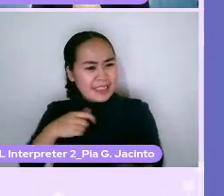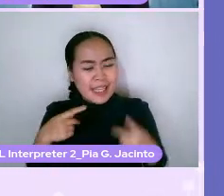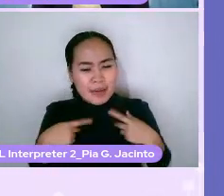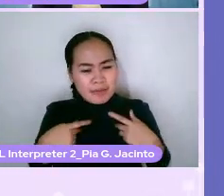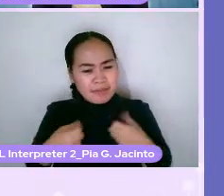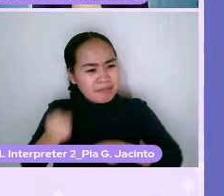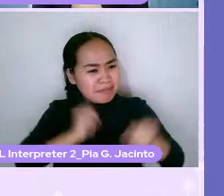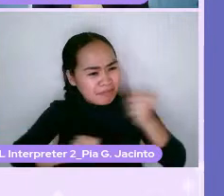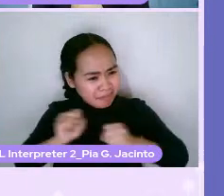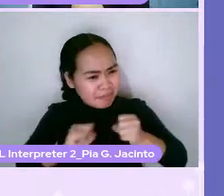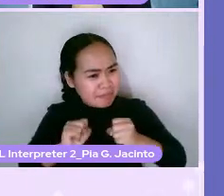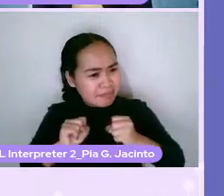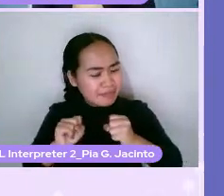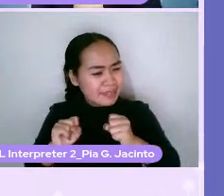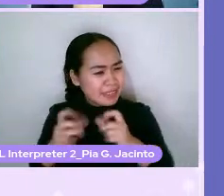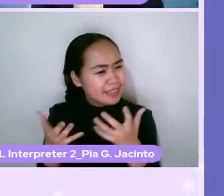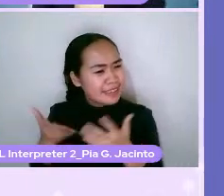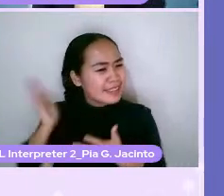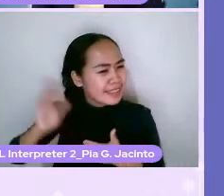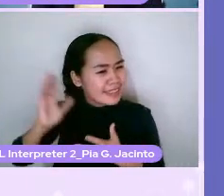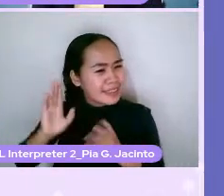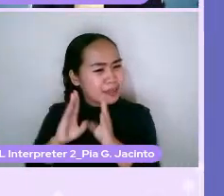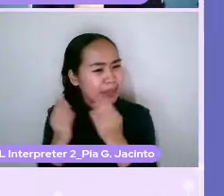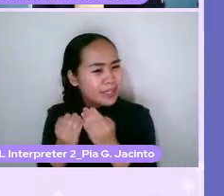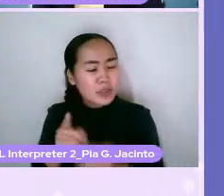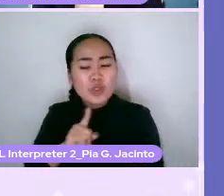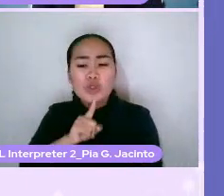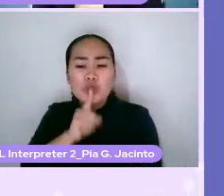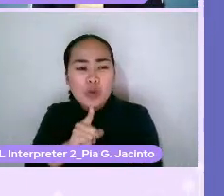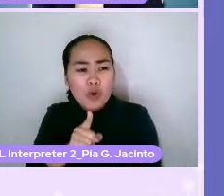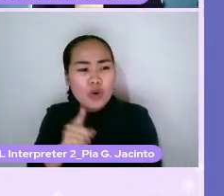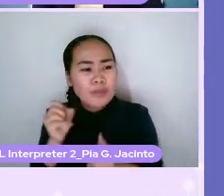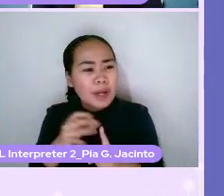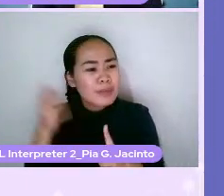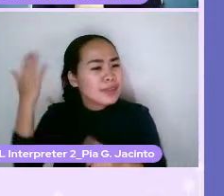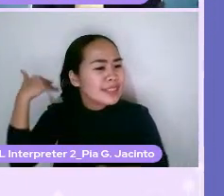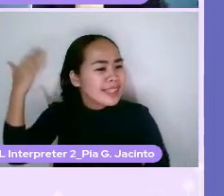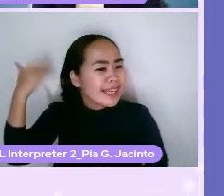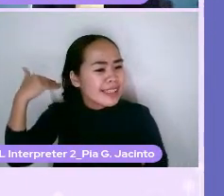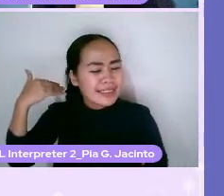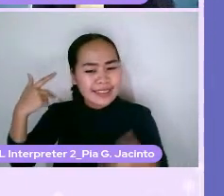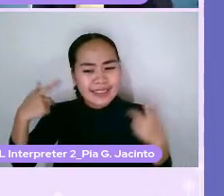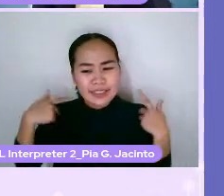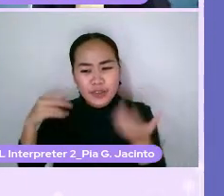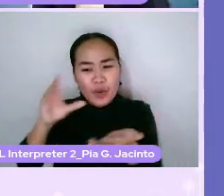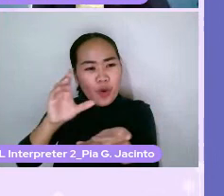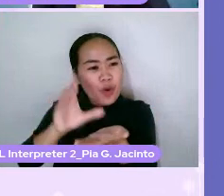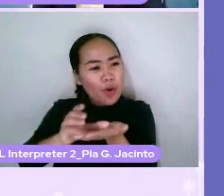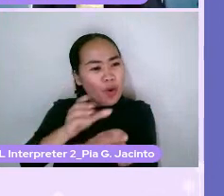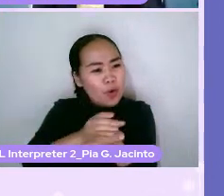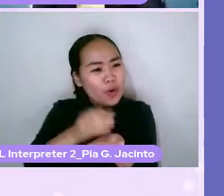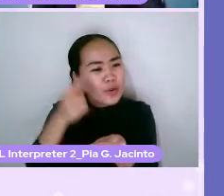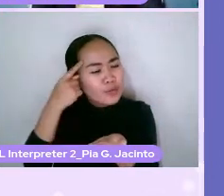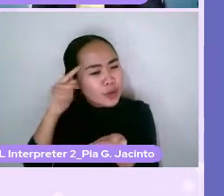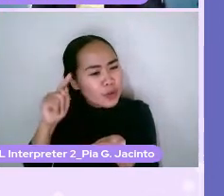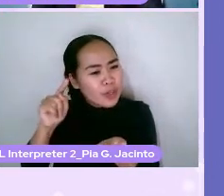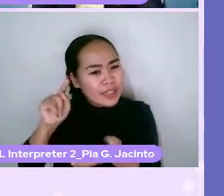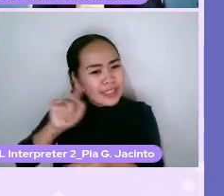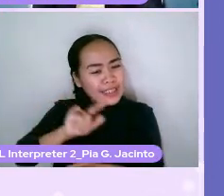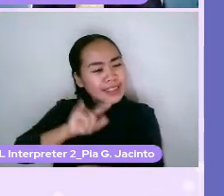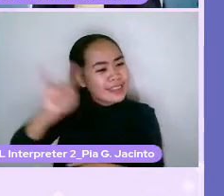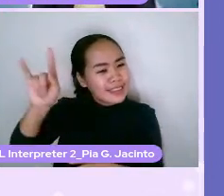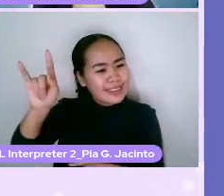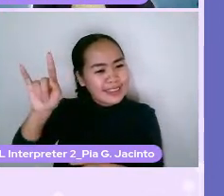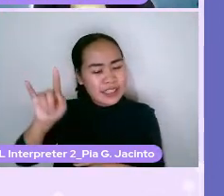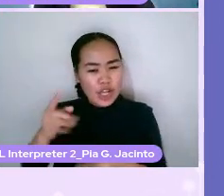their batch. Dahil sikat noon ang mga kurso na kinakailangan sa ibang bansa, katulad ng nursing,